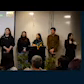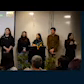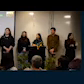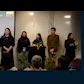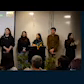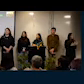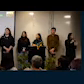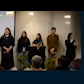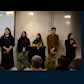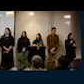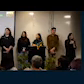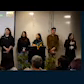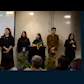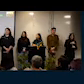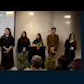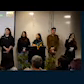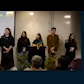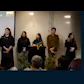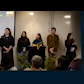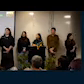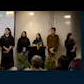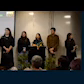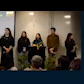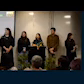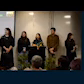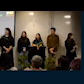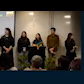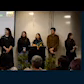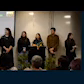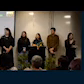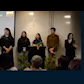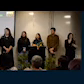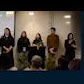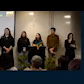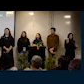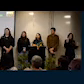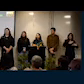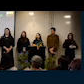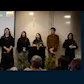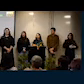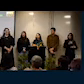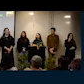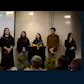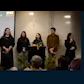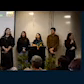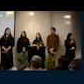Month. So if you enjoyed this talk, we'd love to see you there as well. Okay, so thank you. Have a lovely evening